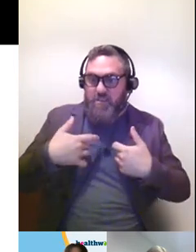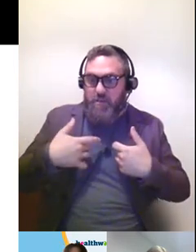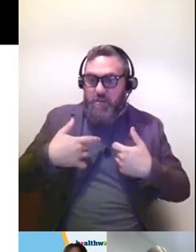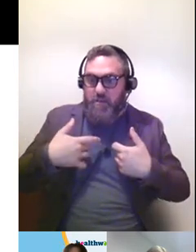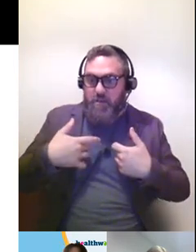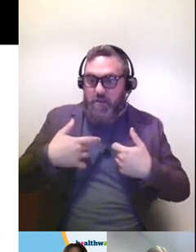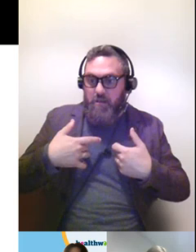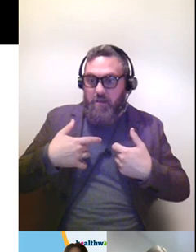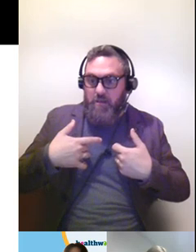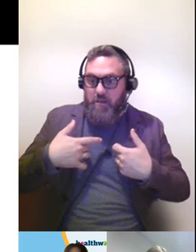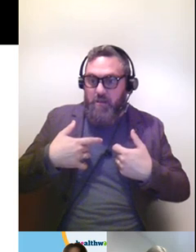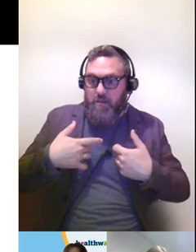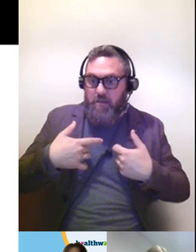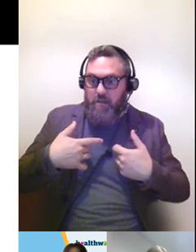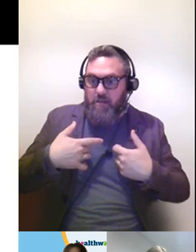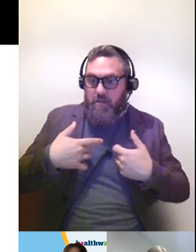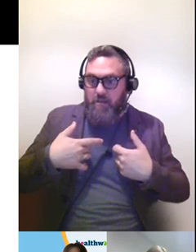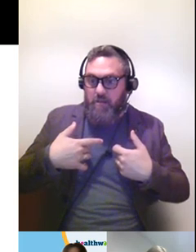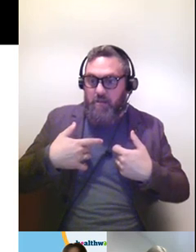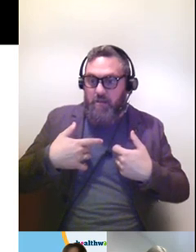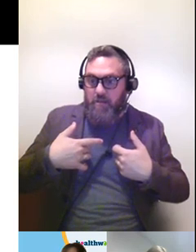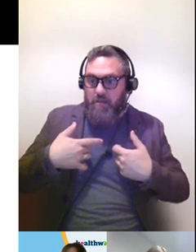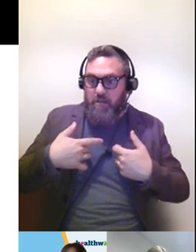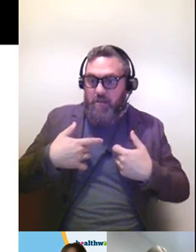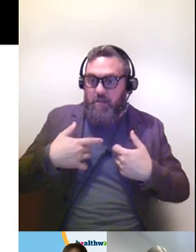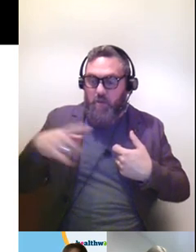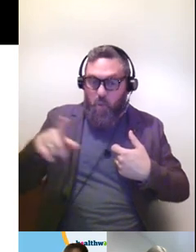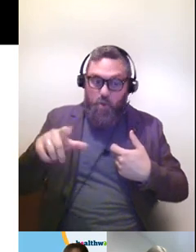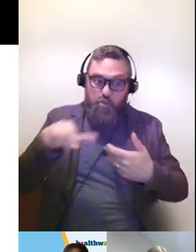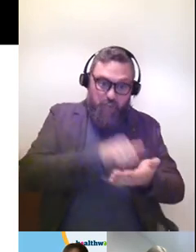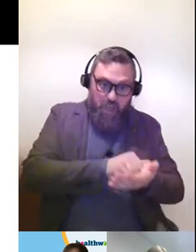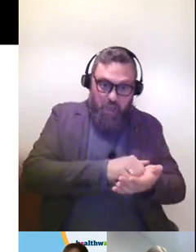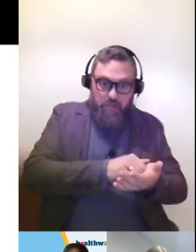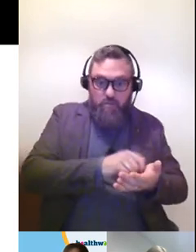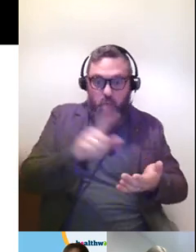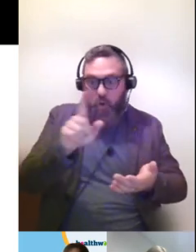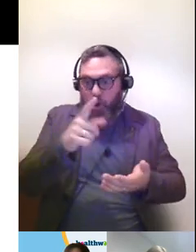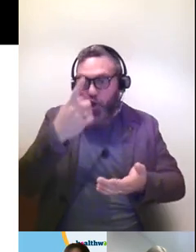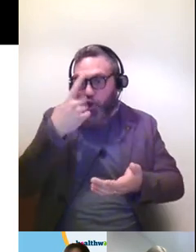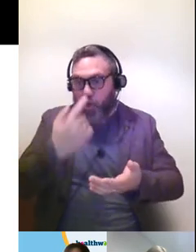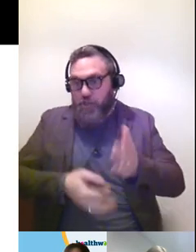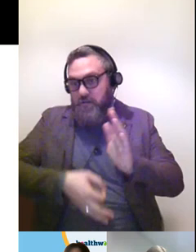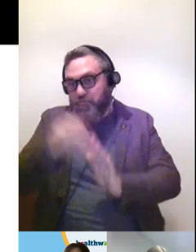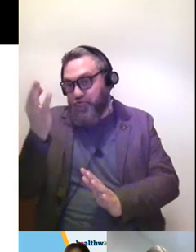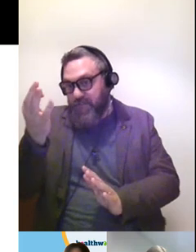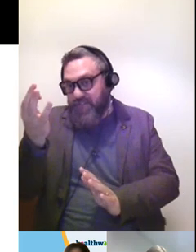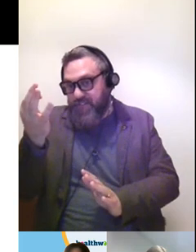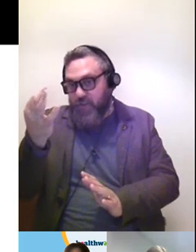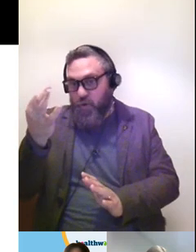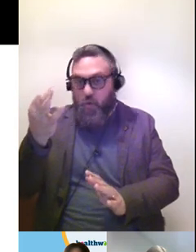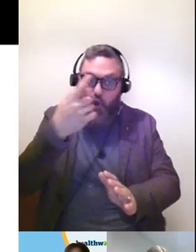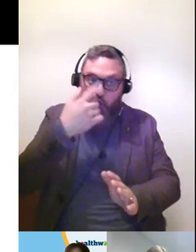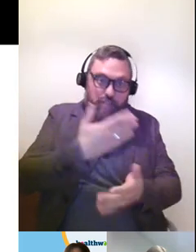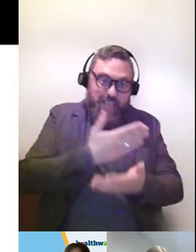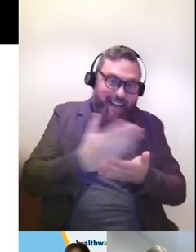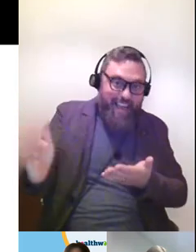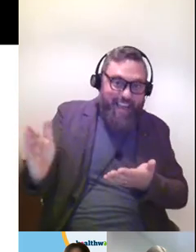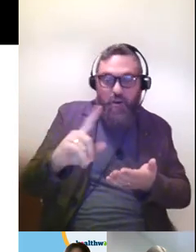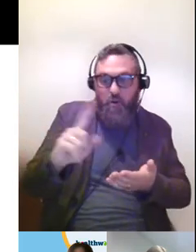some views about what we've got right in the strategy and things that we could potentially be clearer on.